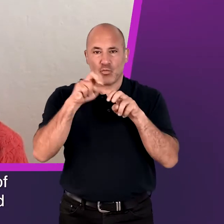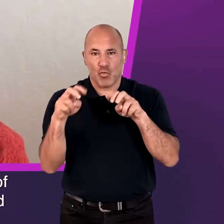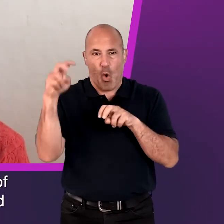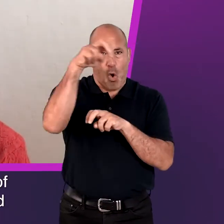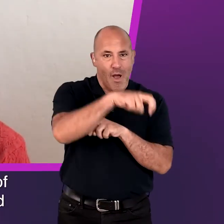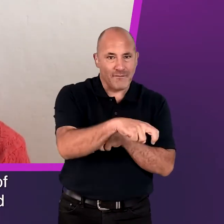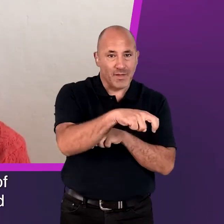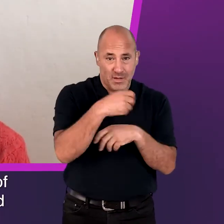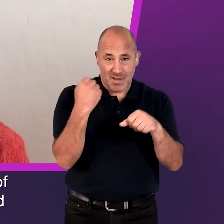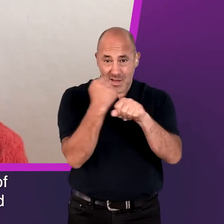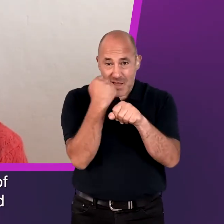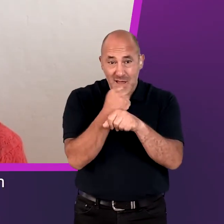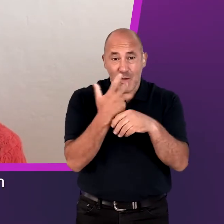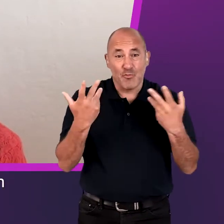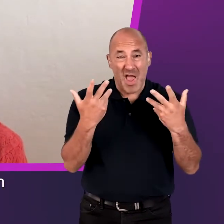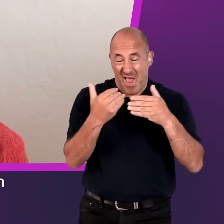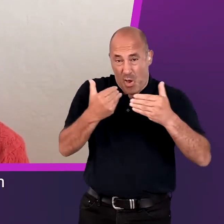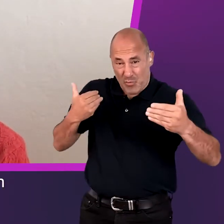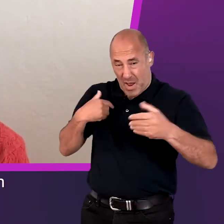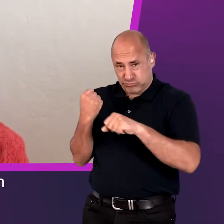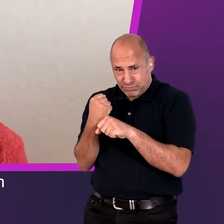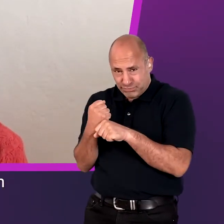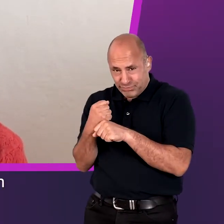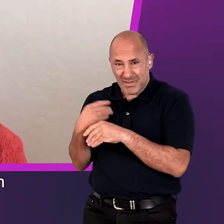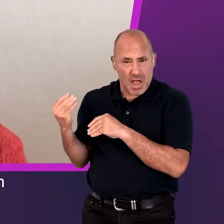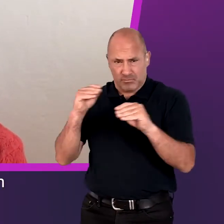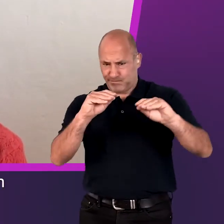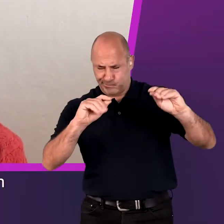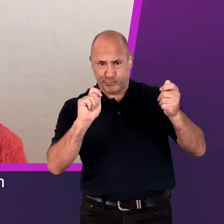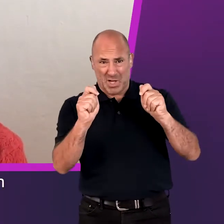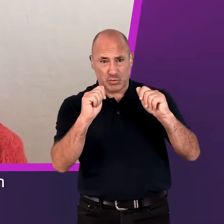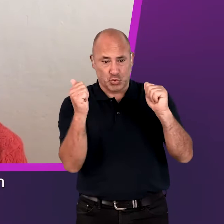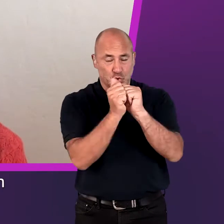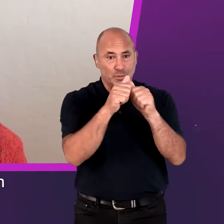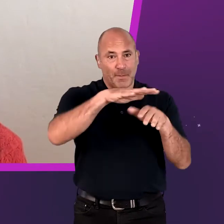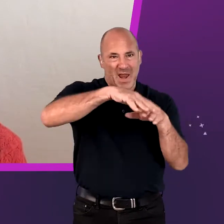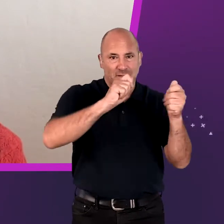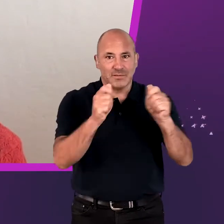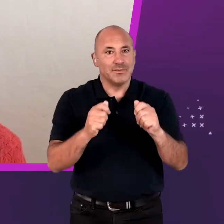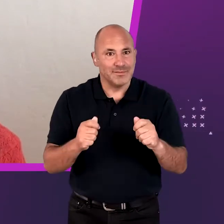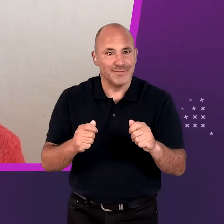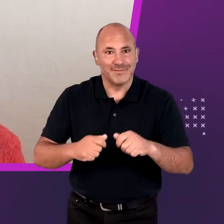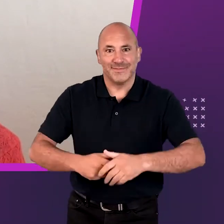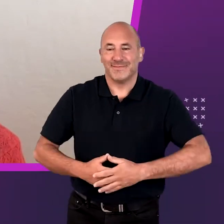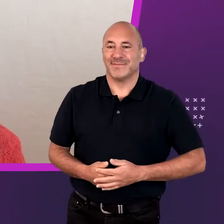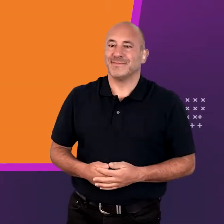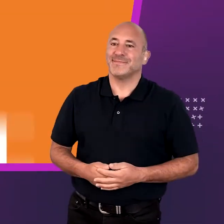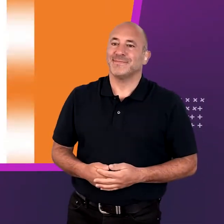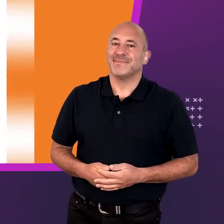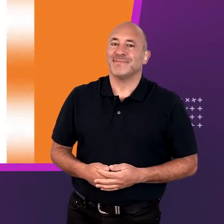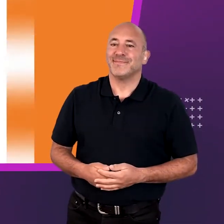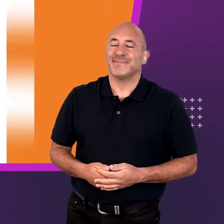type of footbridge that's manufactured away from the railway and can easily be configured to suit the places needed.